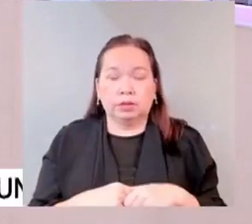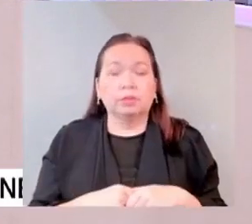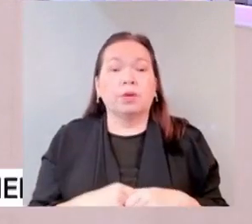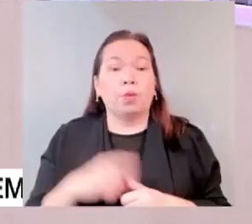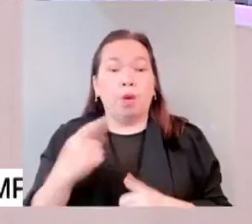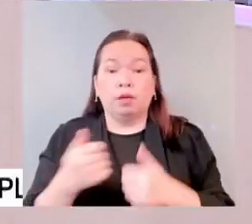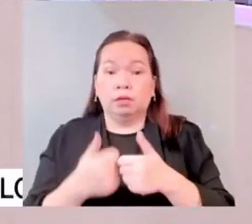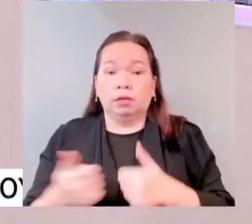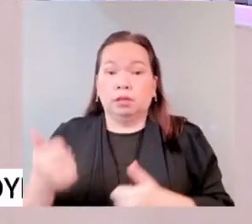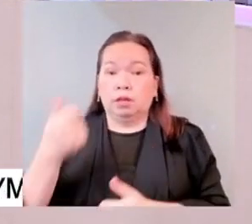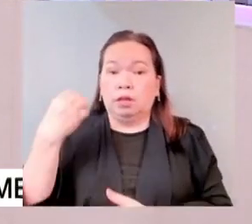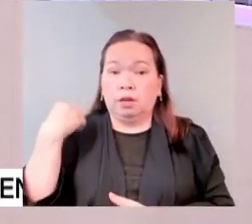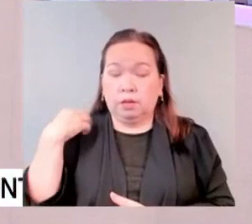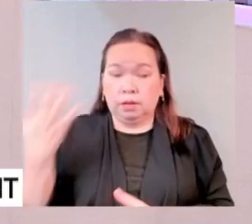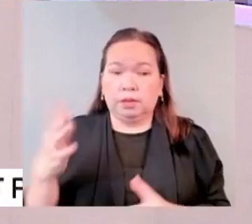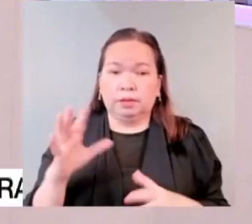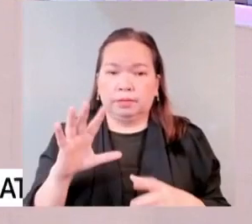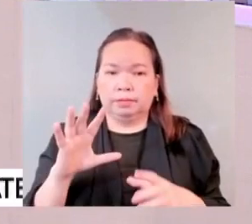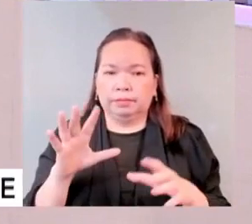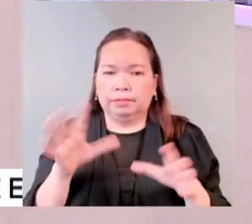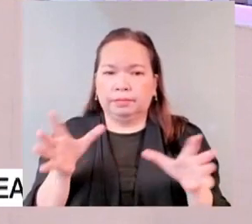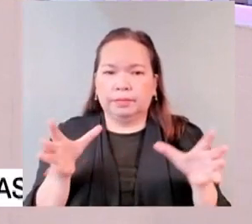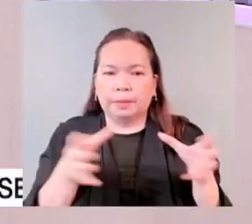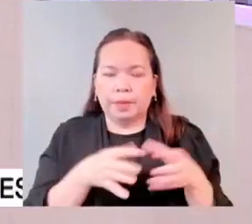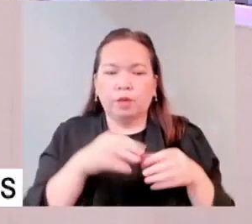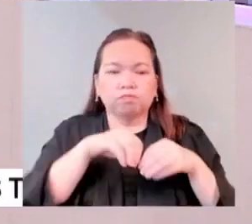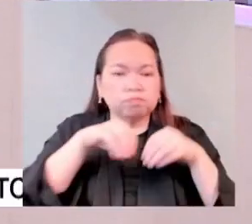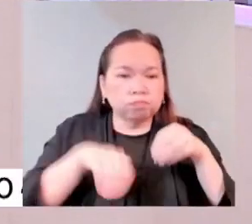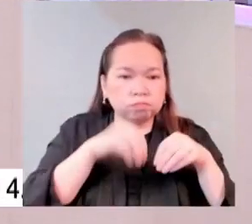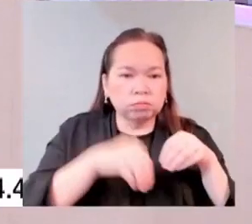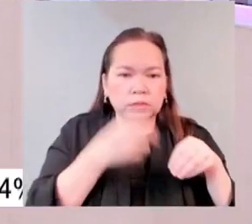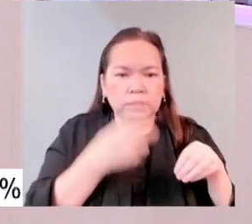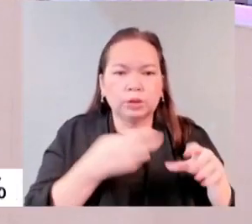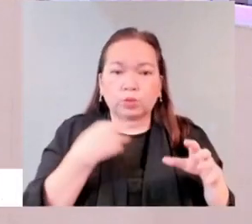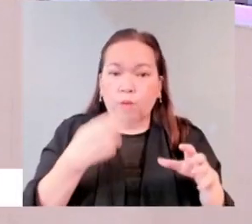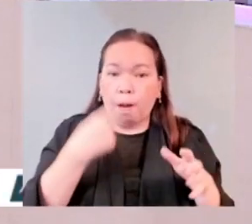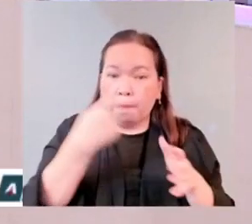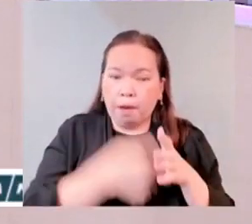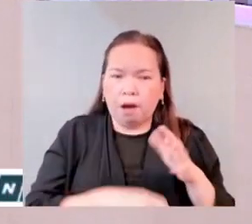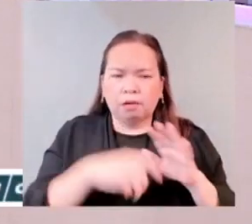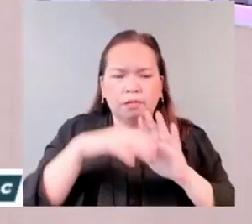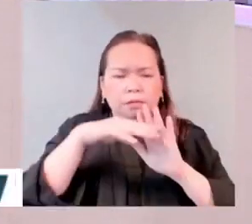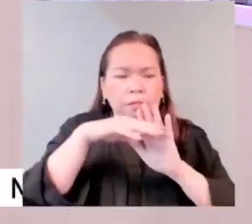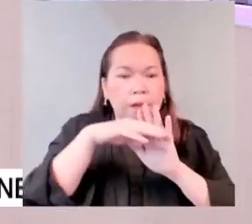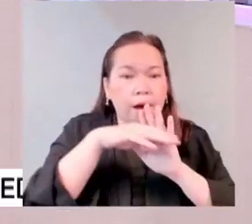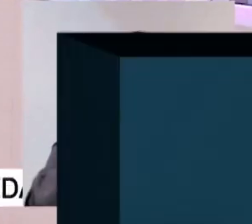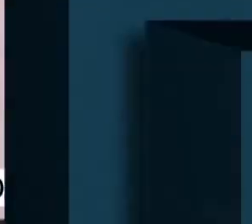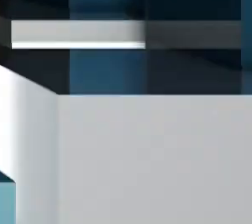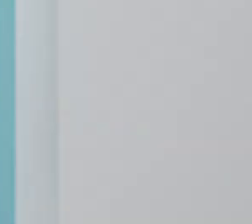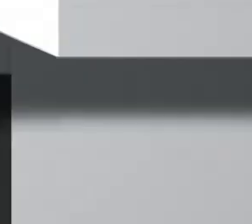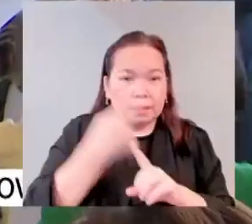this month to as low as 36 pesos per kilo. Jervis Manahan gives us the details.